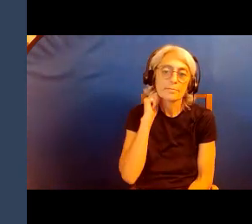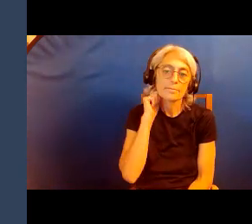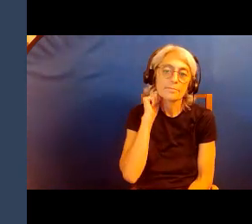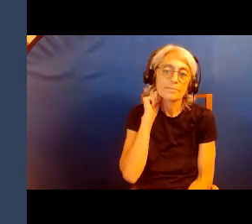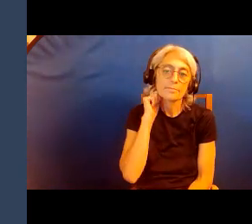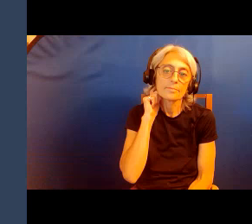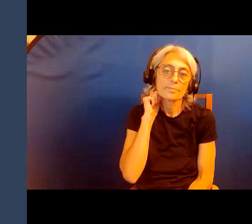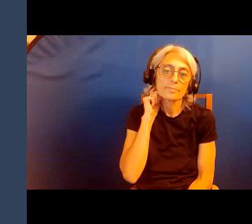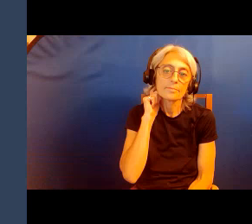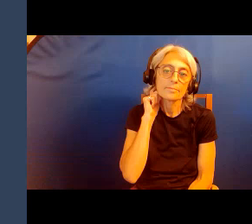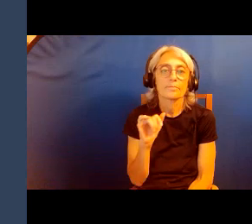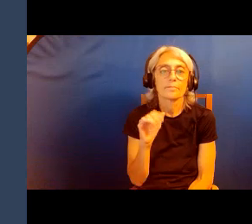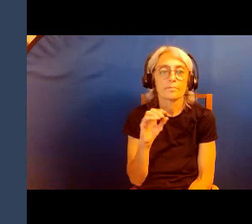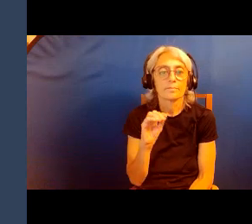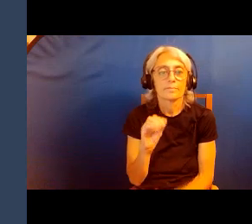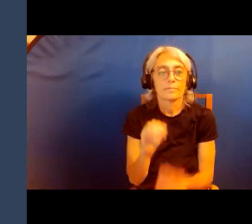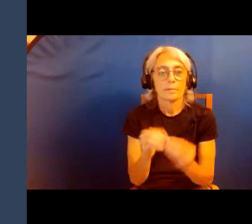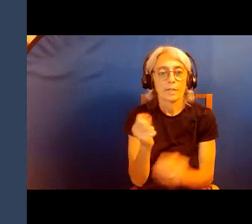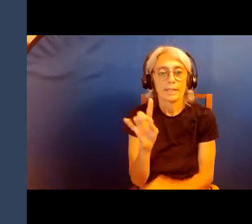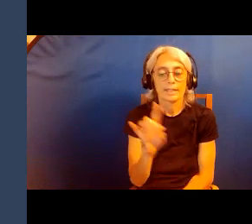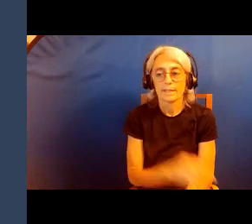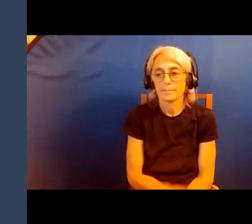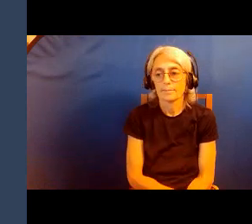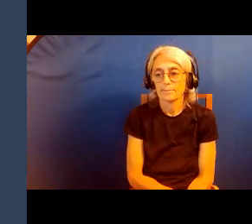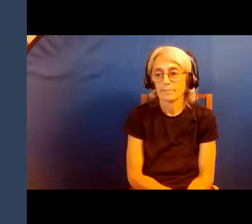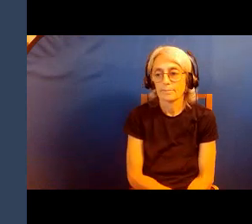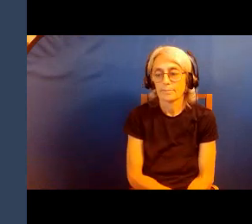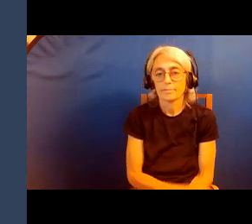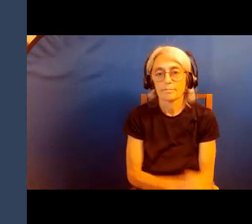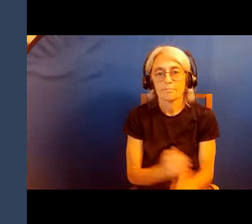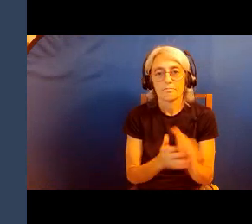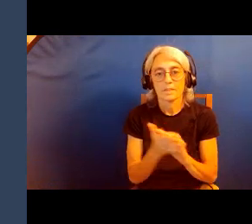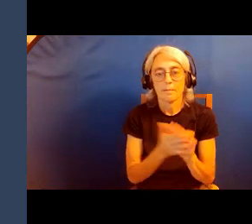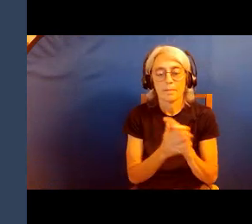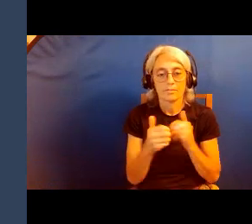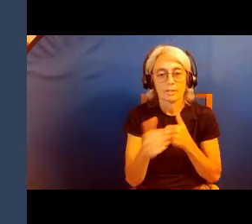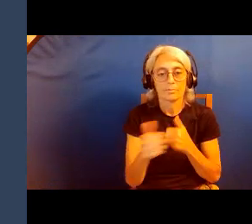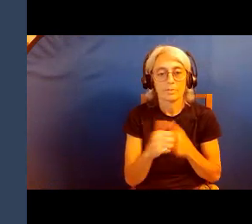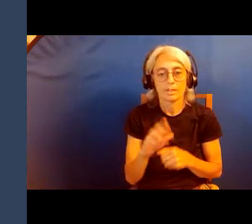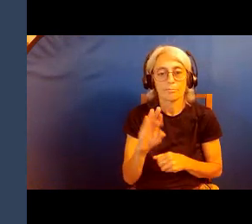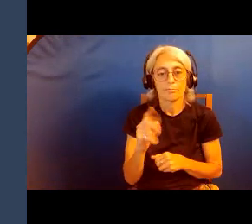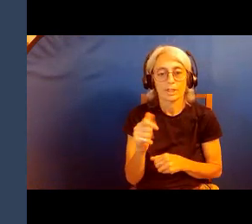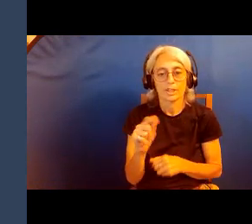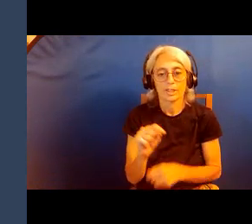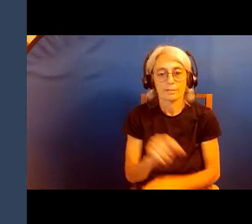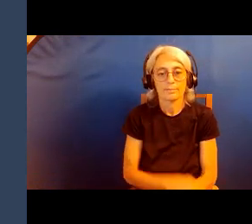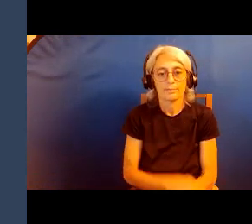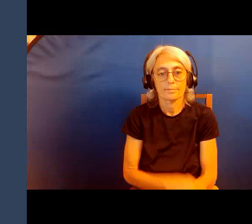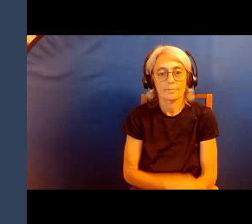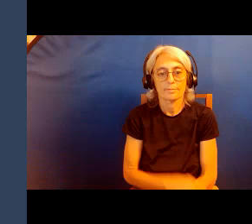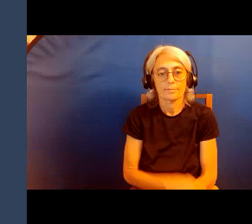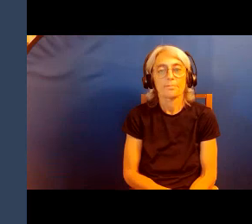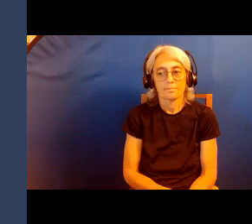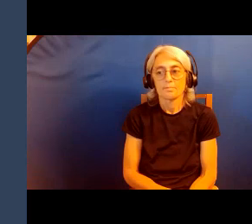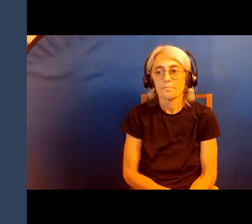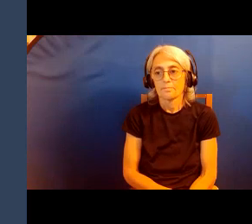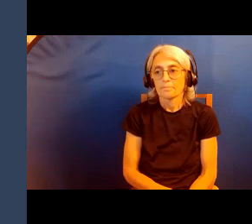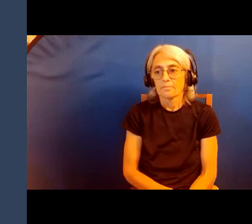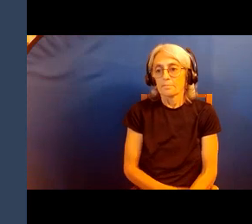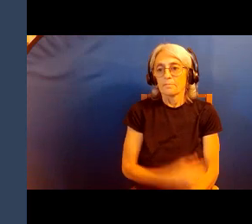Next up is item 18, innovations in transportation. Bridget. Thank you. Good afternoon,